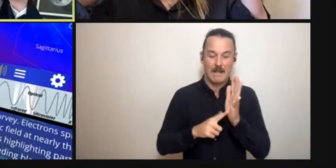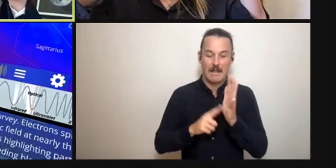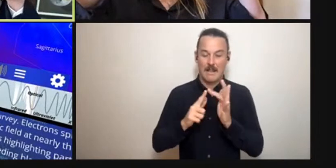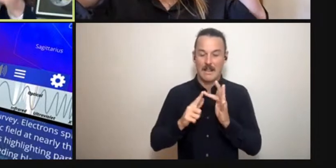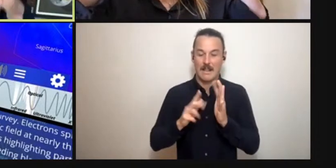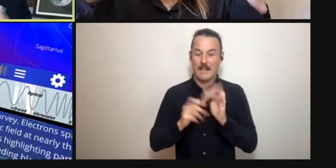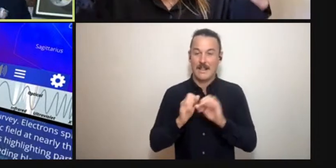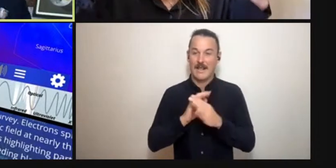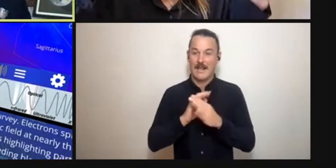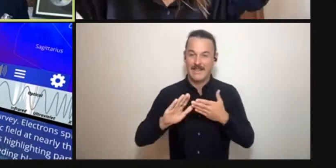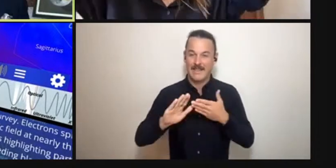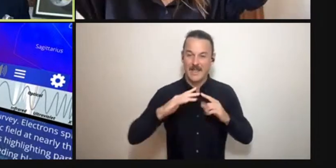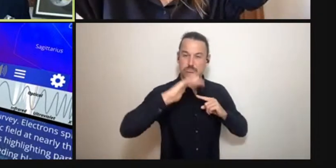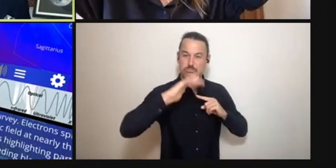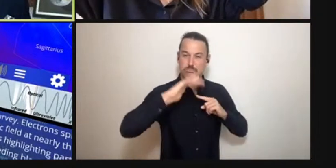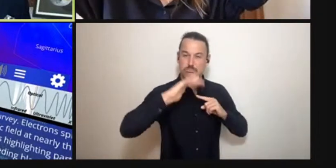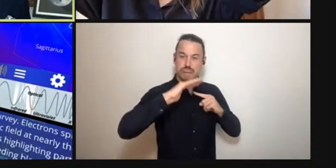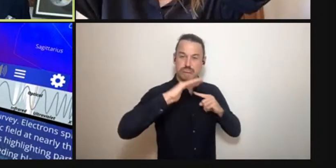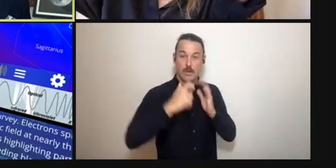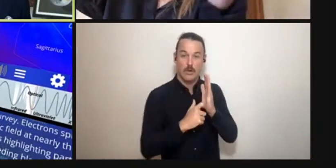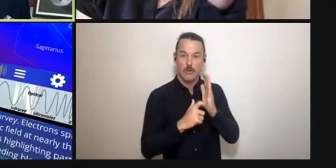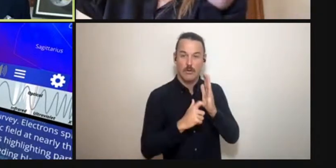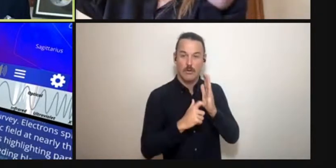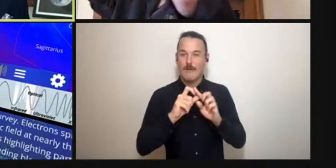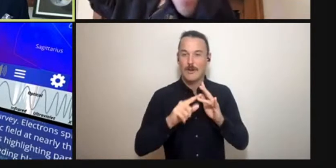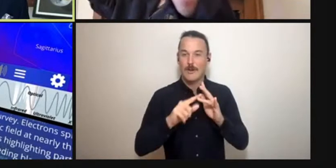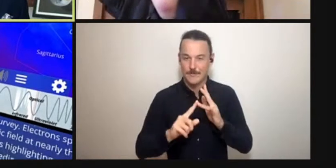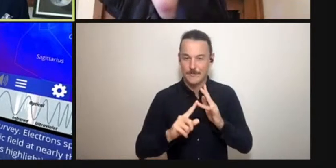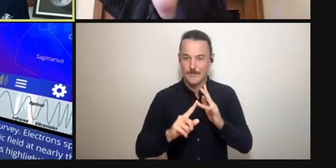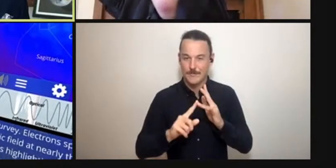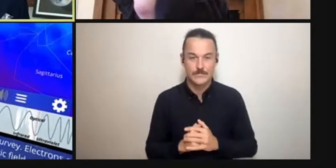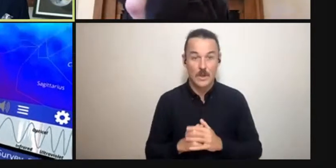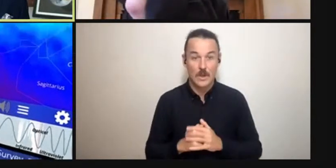and hopefully things have changed for you.